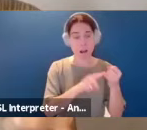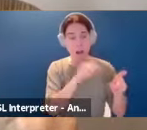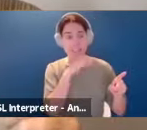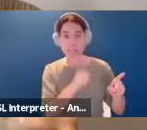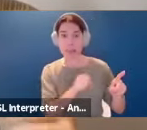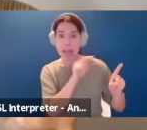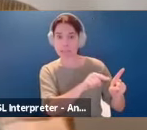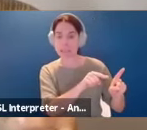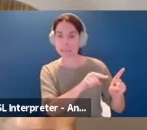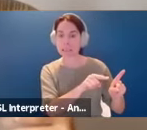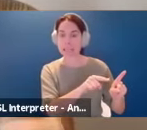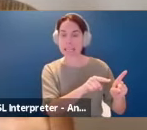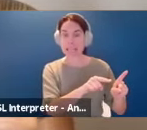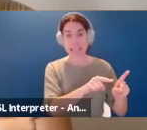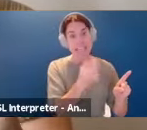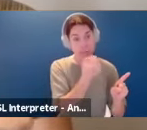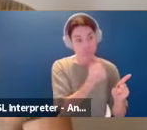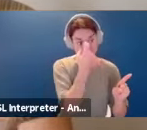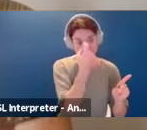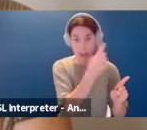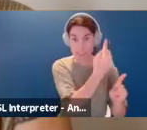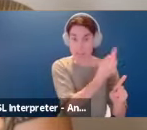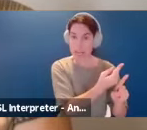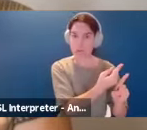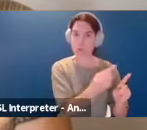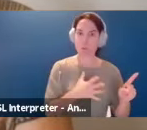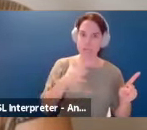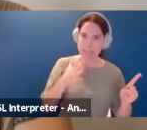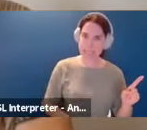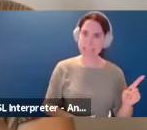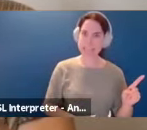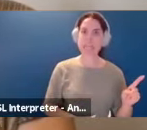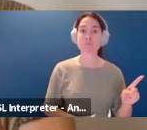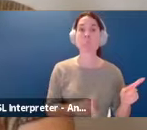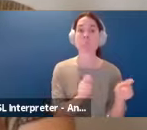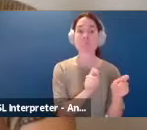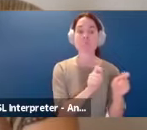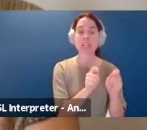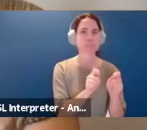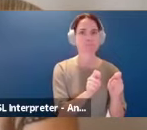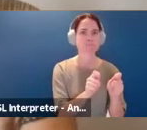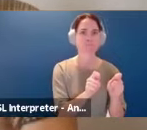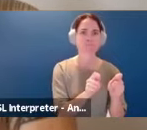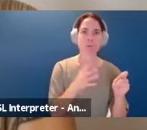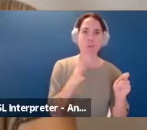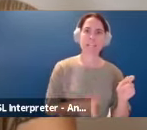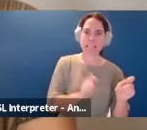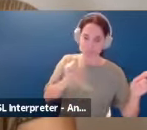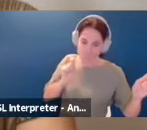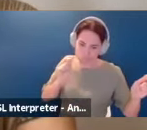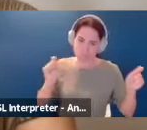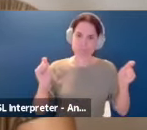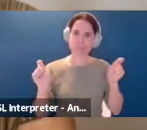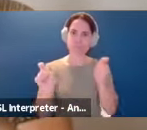conversion was required and that this is so much deeper than a political struggle and that's what i'm deeply